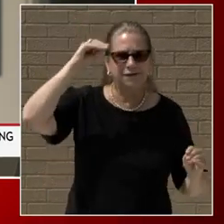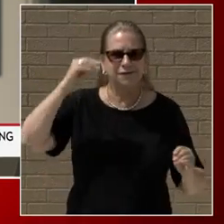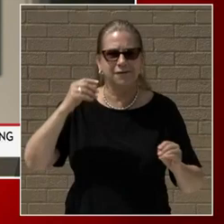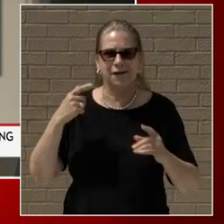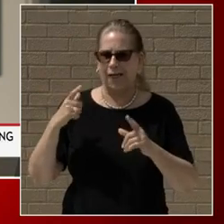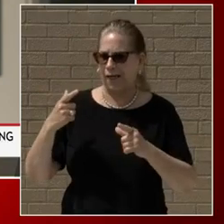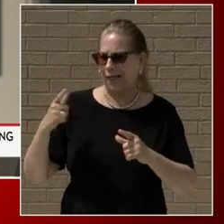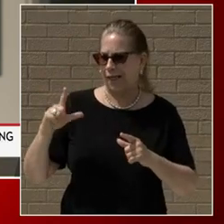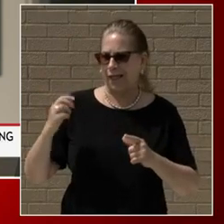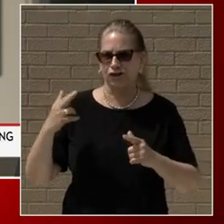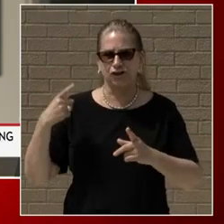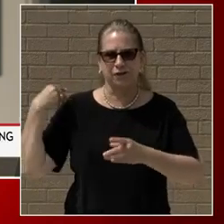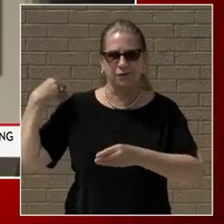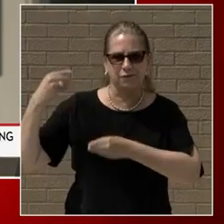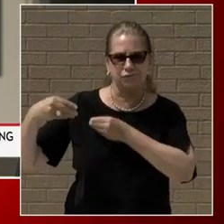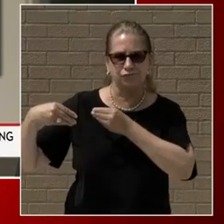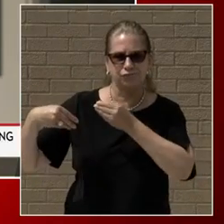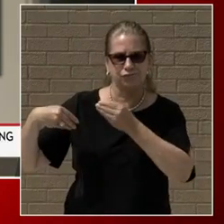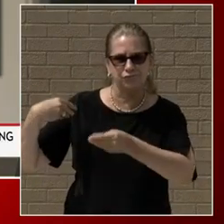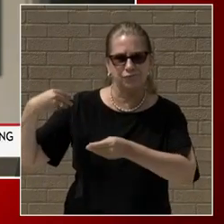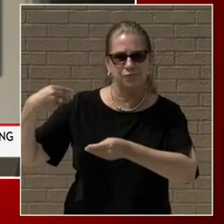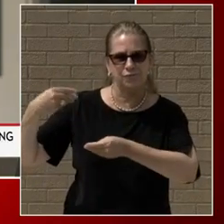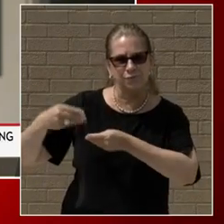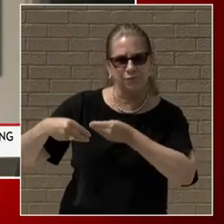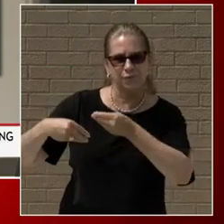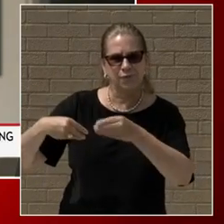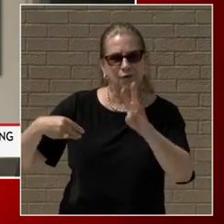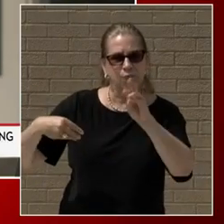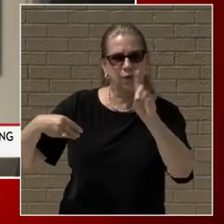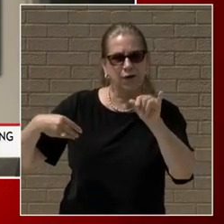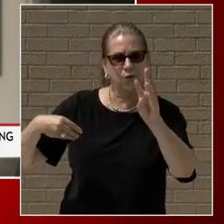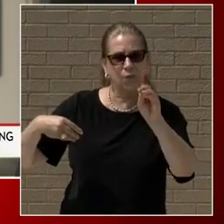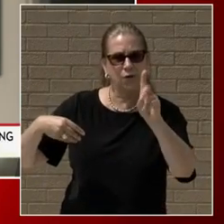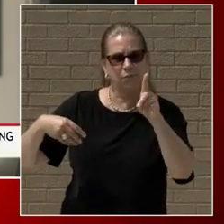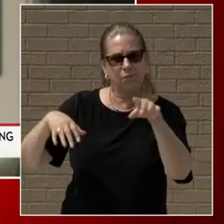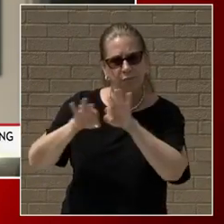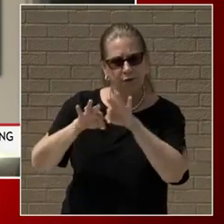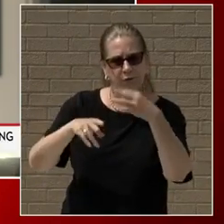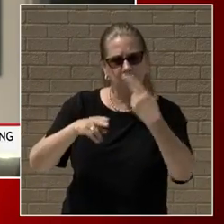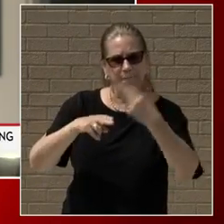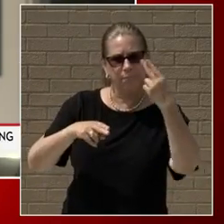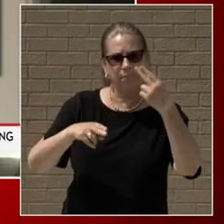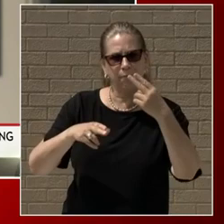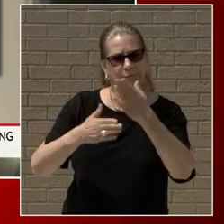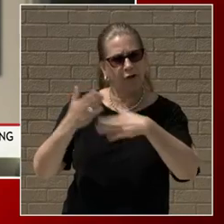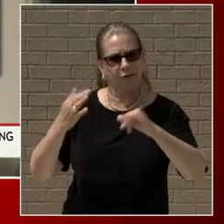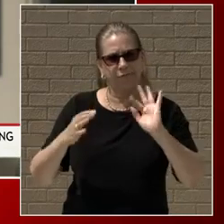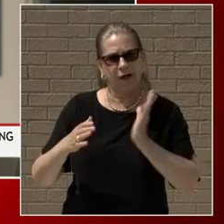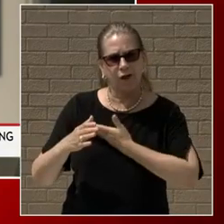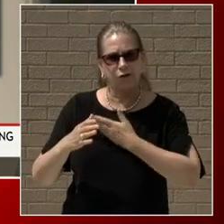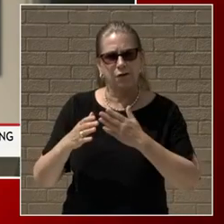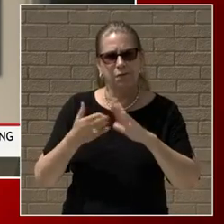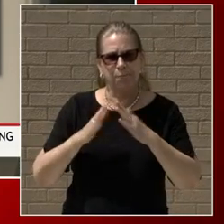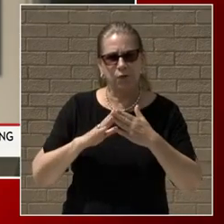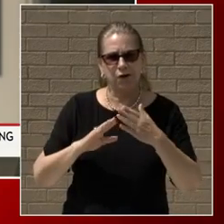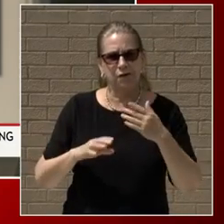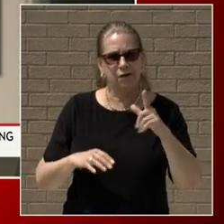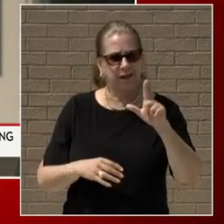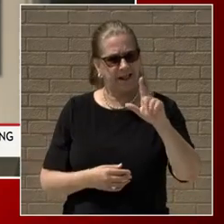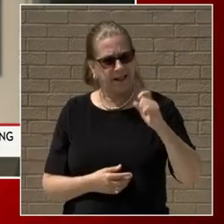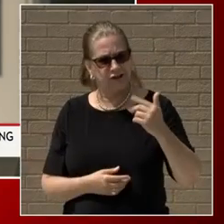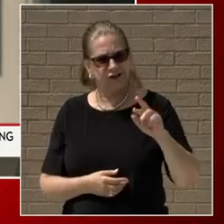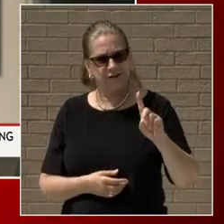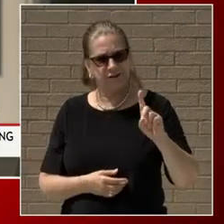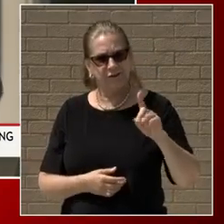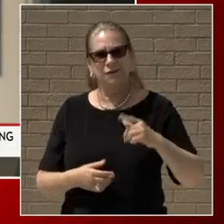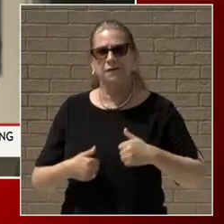Ward was the epitome of instilling hope into our Bennett Park community. Let us cherish the legacy of Woody Ward and take care of our new rec center in